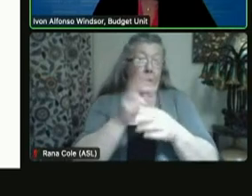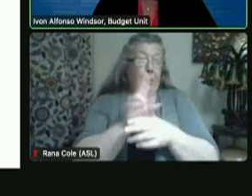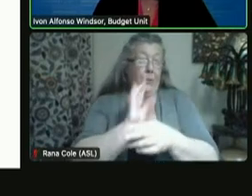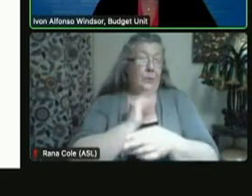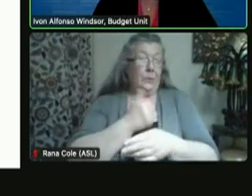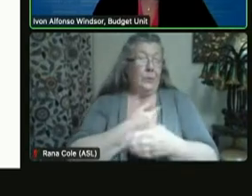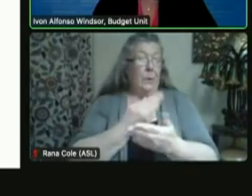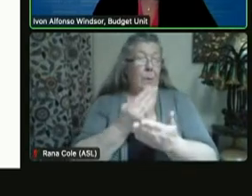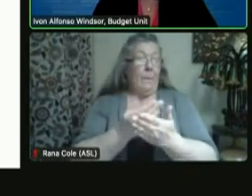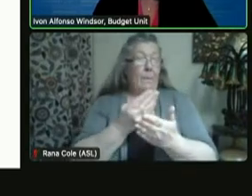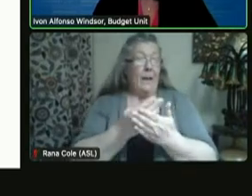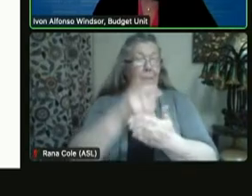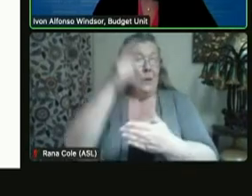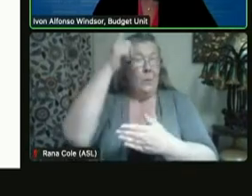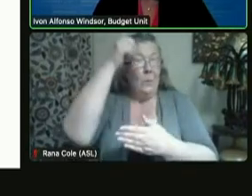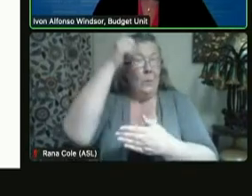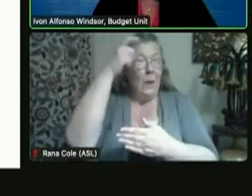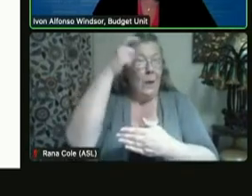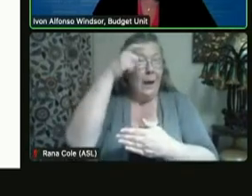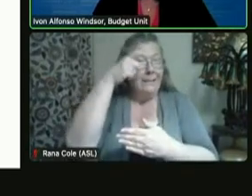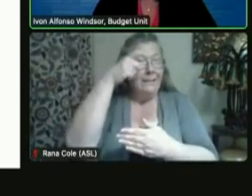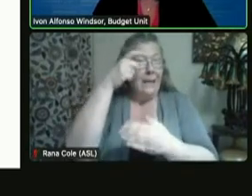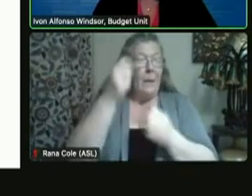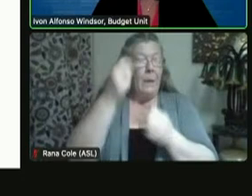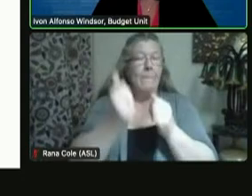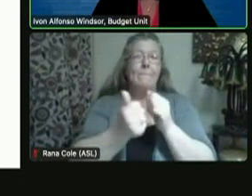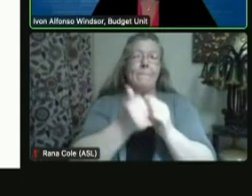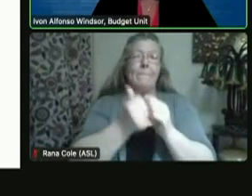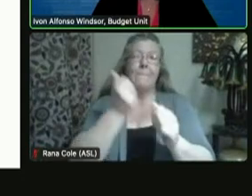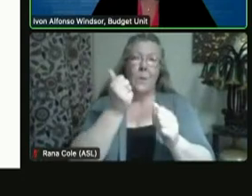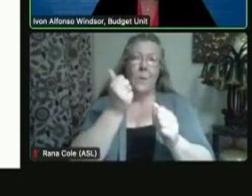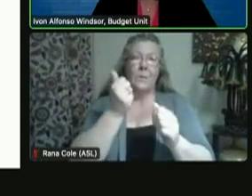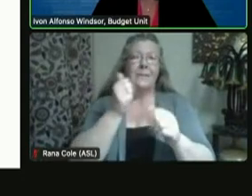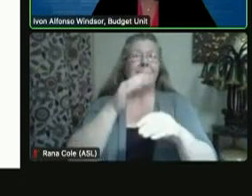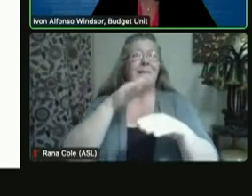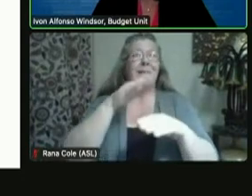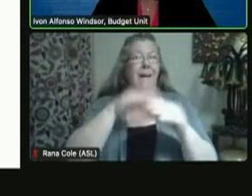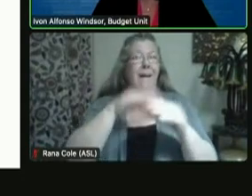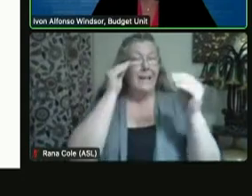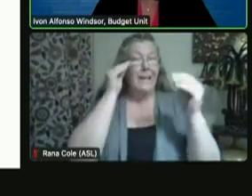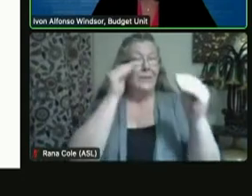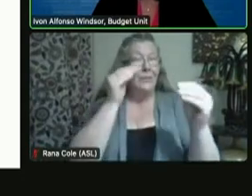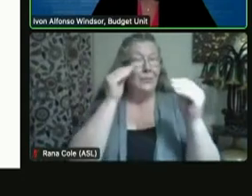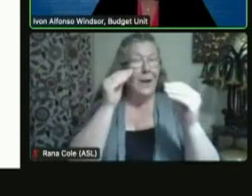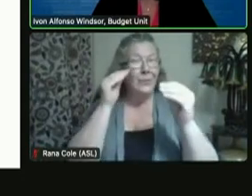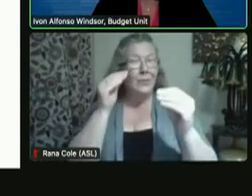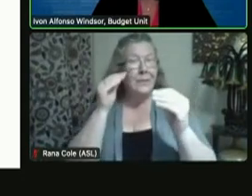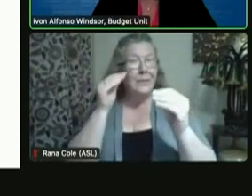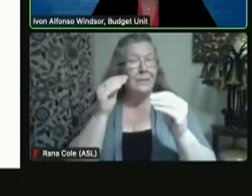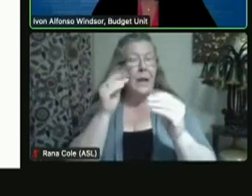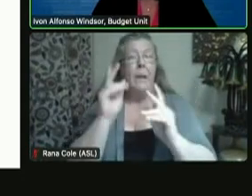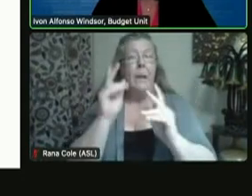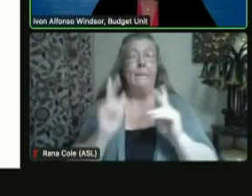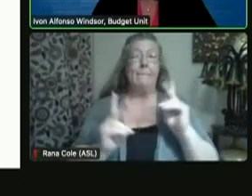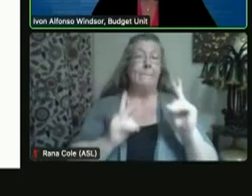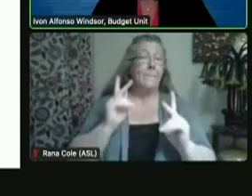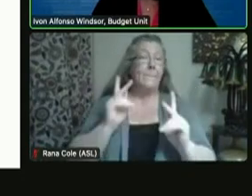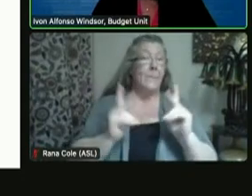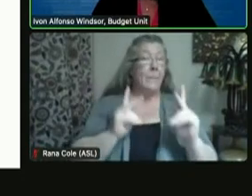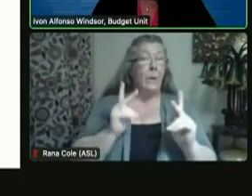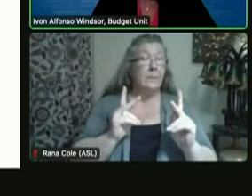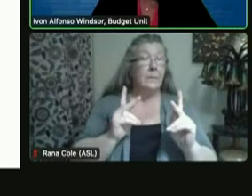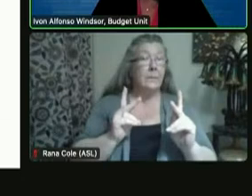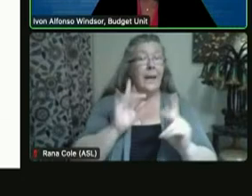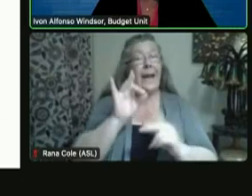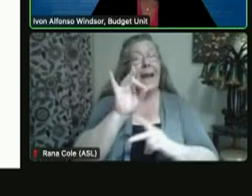vast majority of our money on instruction, on people, providing and supporting that instruction. 89% of our budget is for our